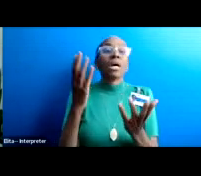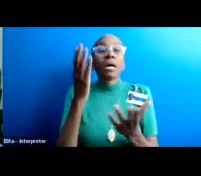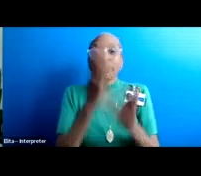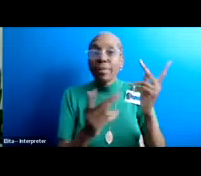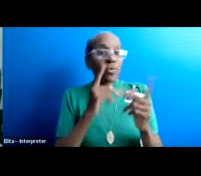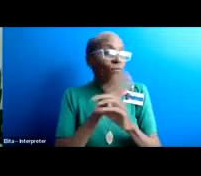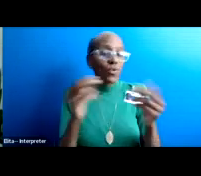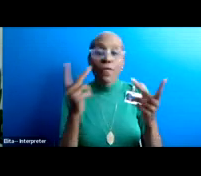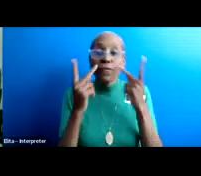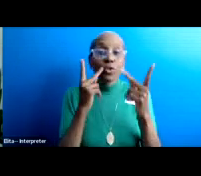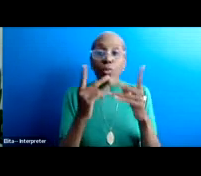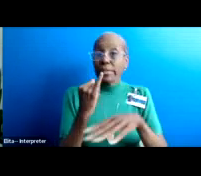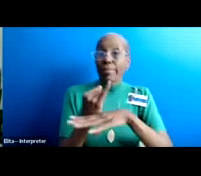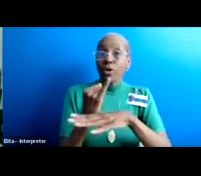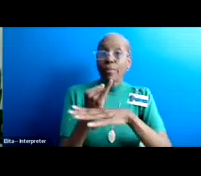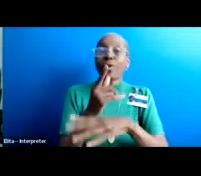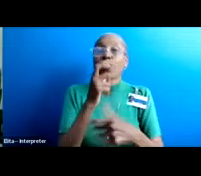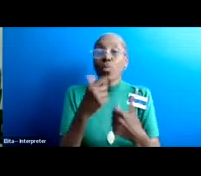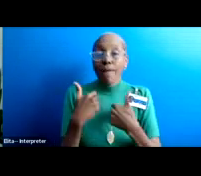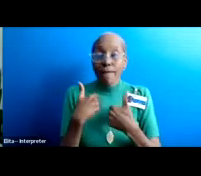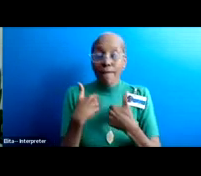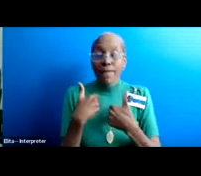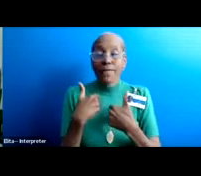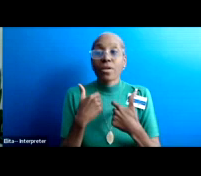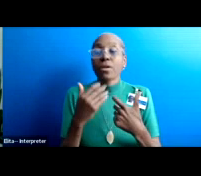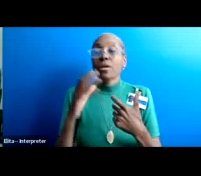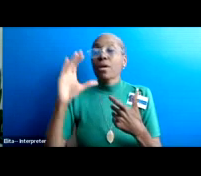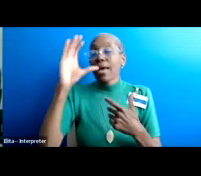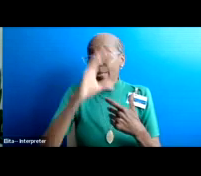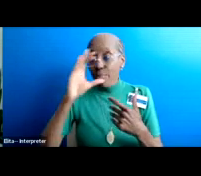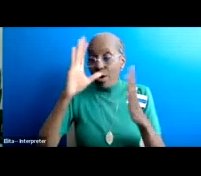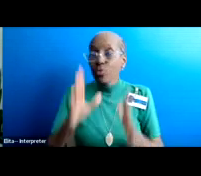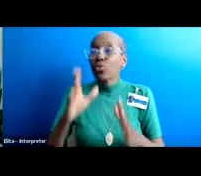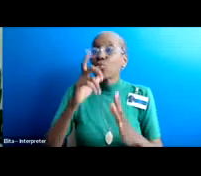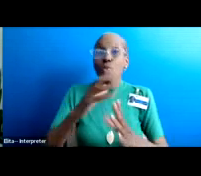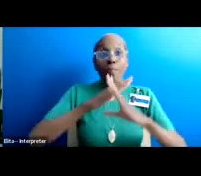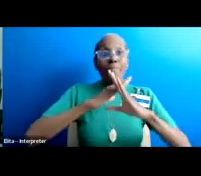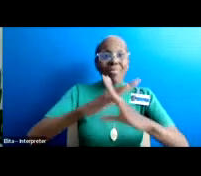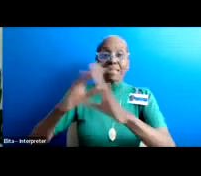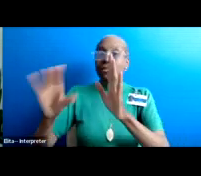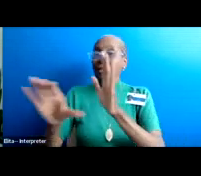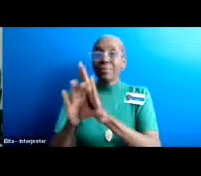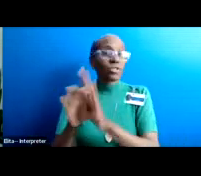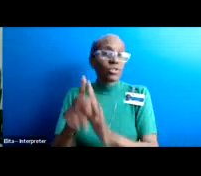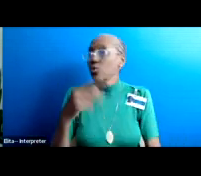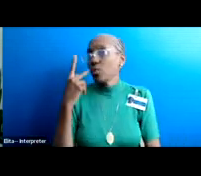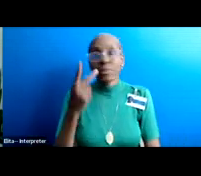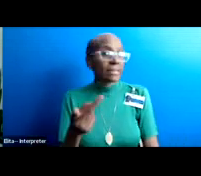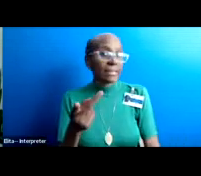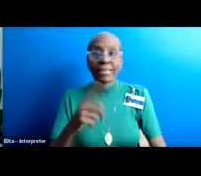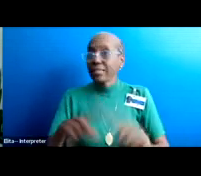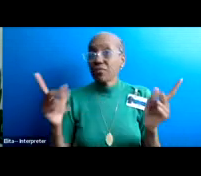with visual impairments who has a browser that blocks images, you won't see a